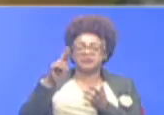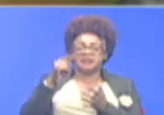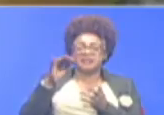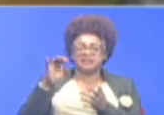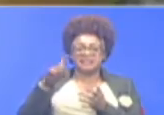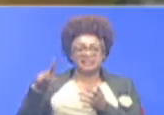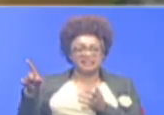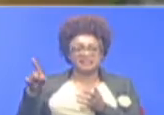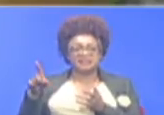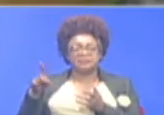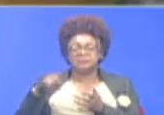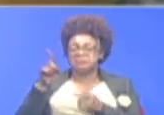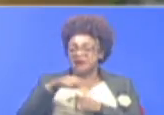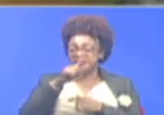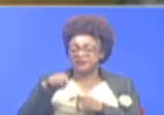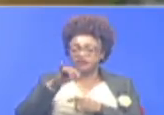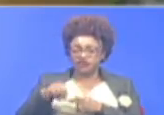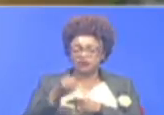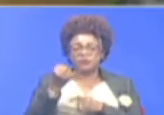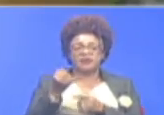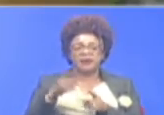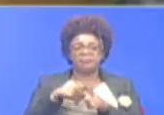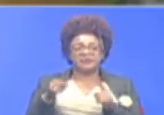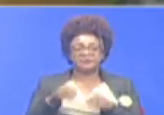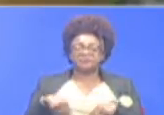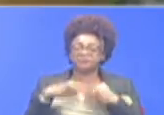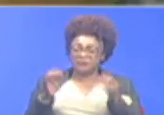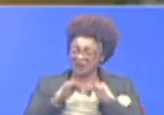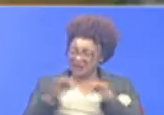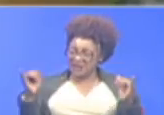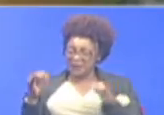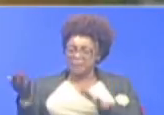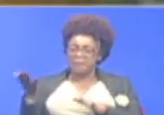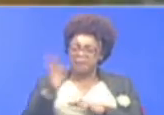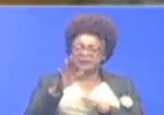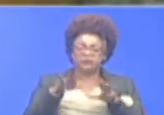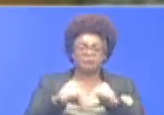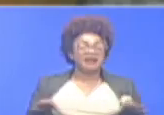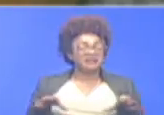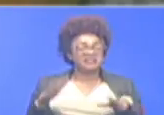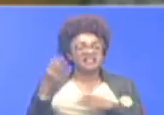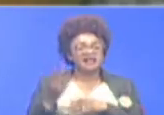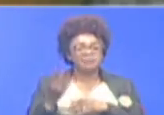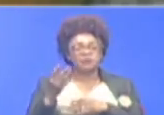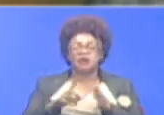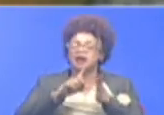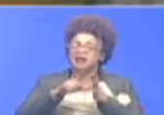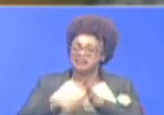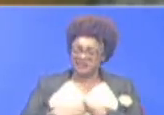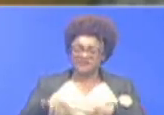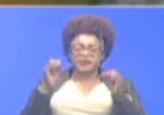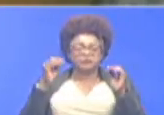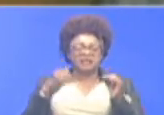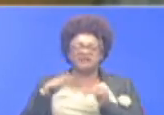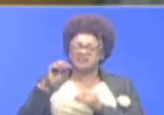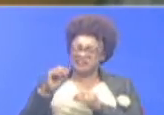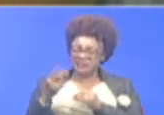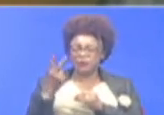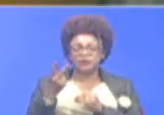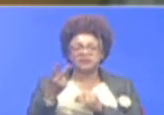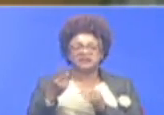banned in January, but given an all clear to return to the market in April, but was later found to have double the